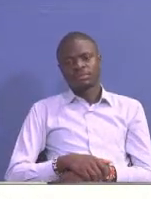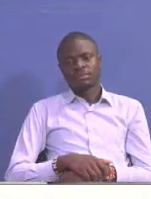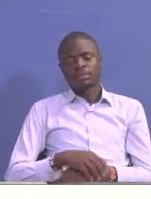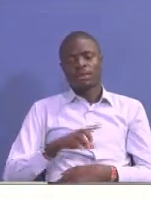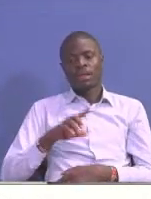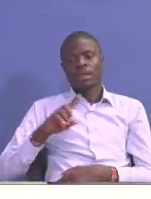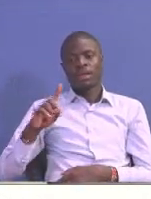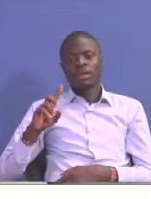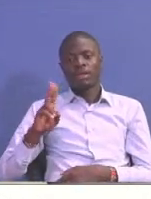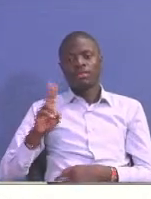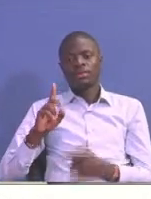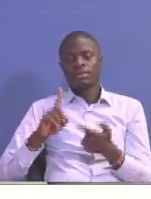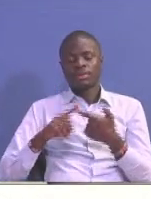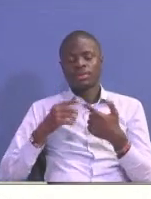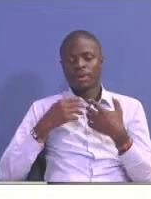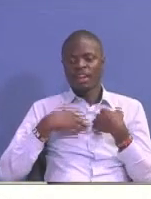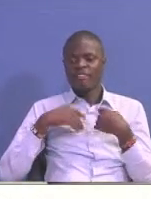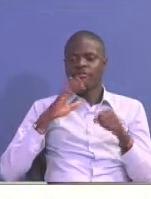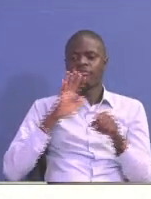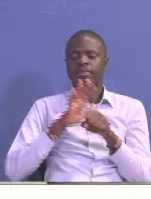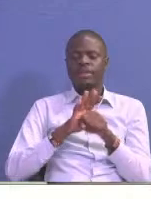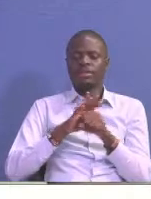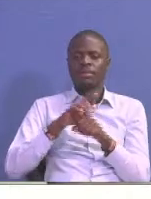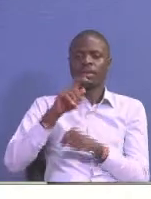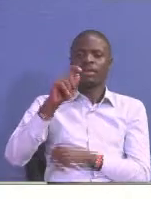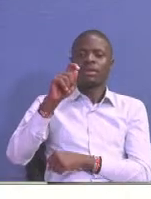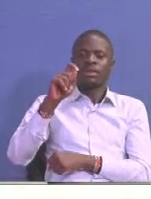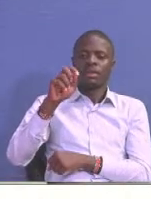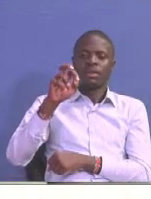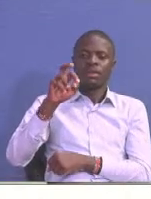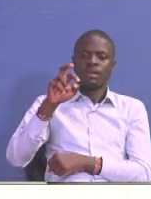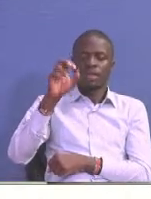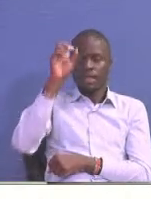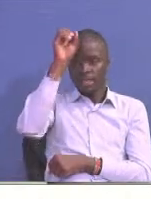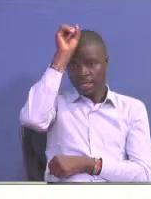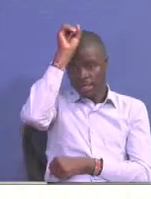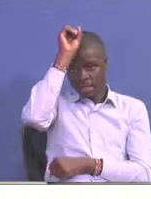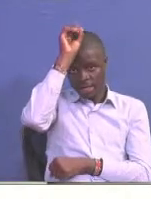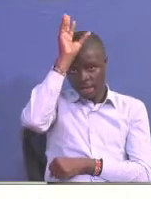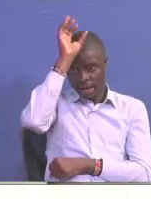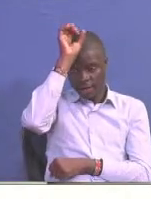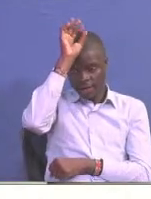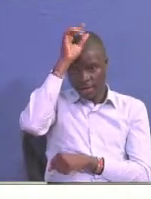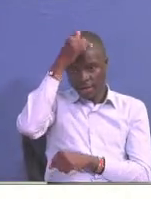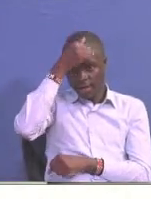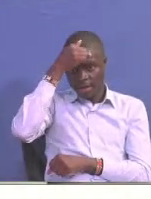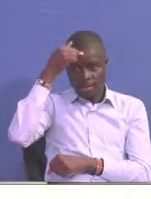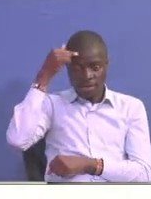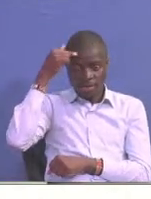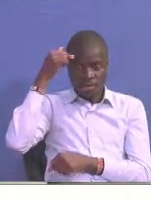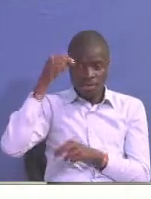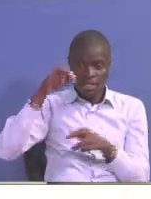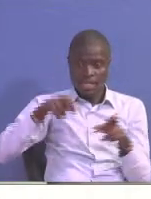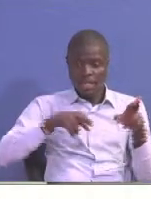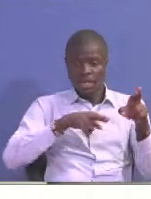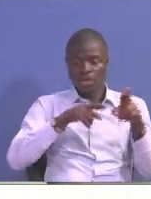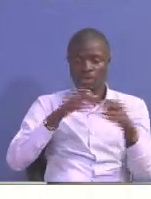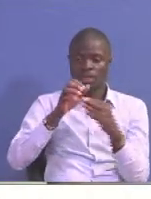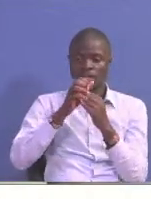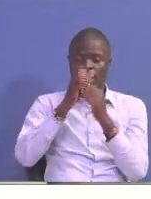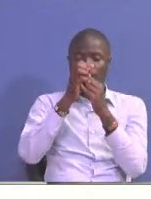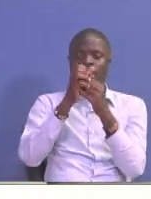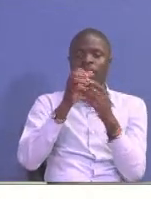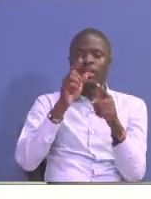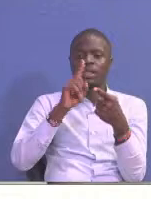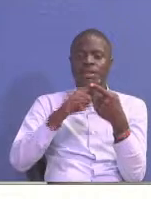Nairobi used to have a lot of traffic because the roads leading to Nairobi were only two